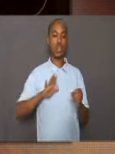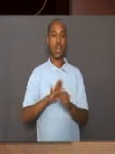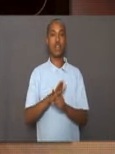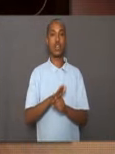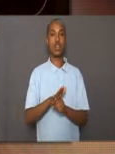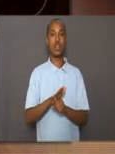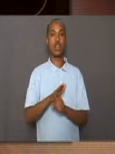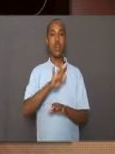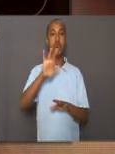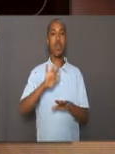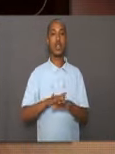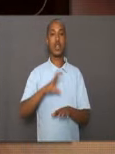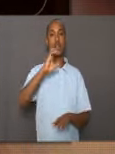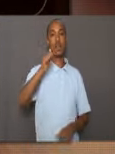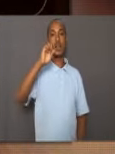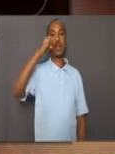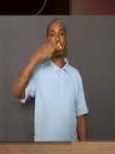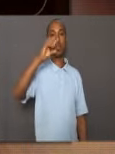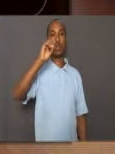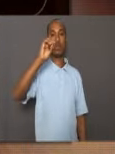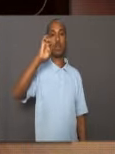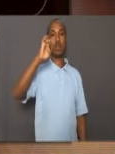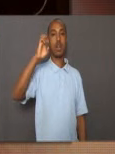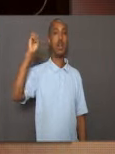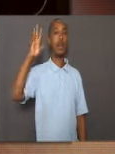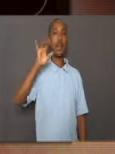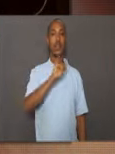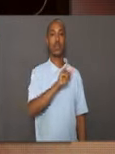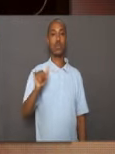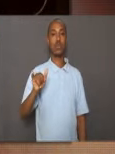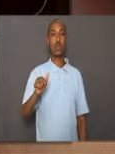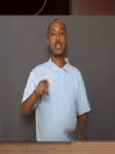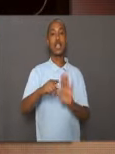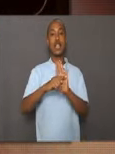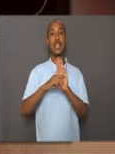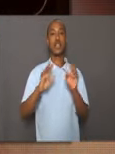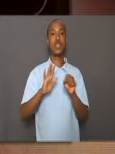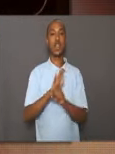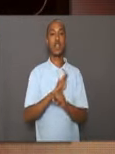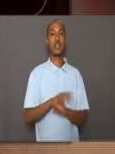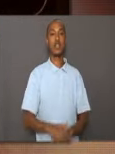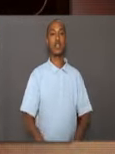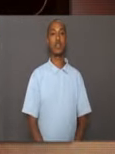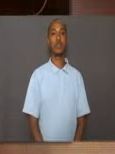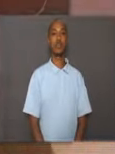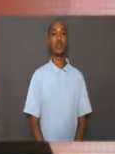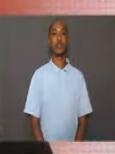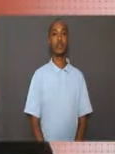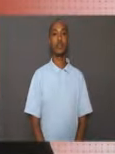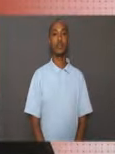in the cathode ray tube, the negative charge remained.